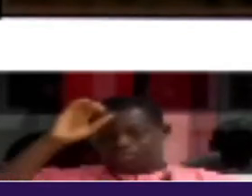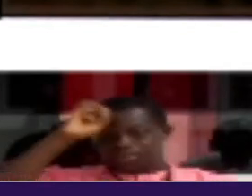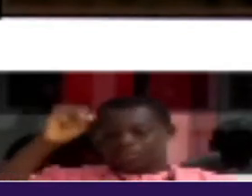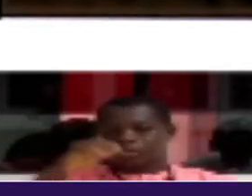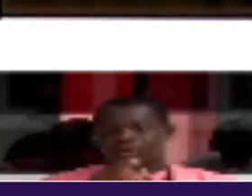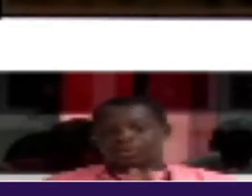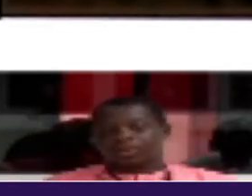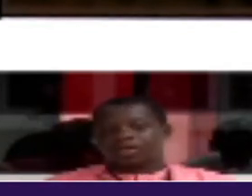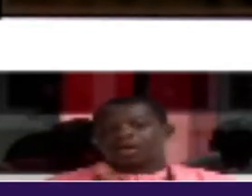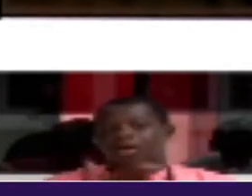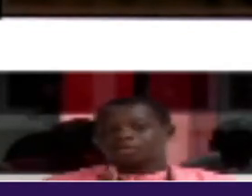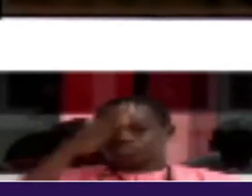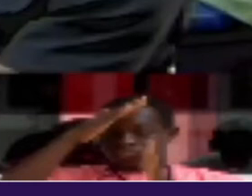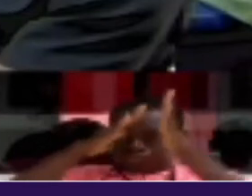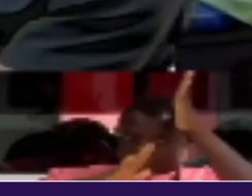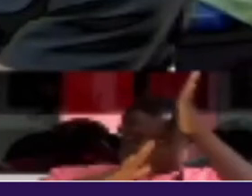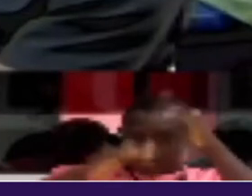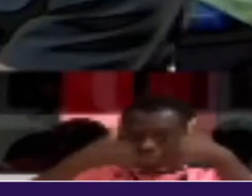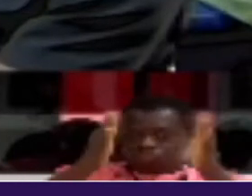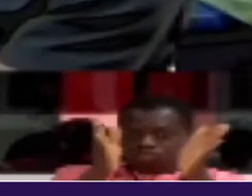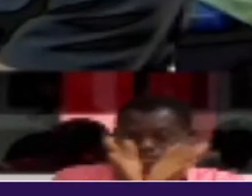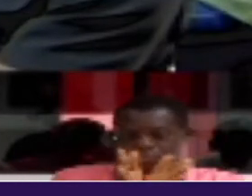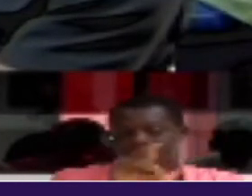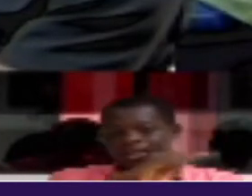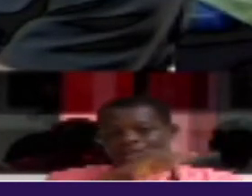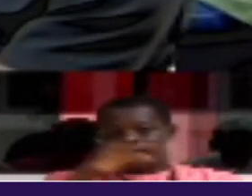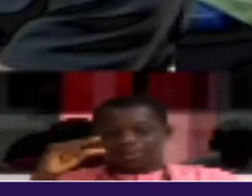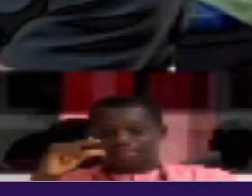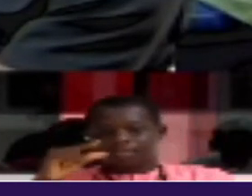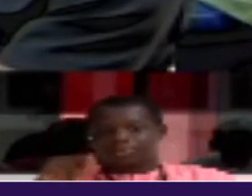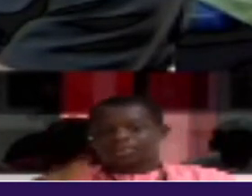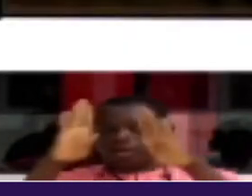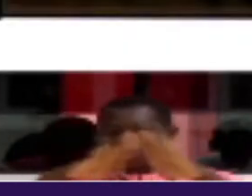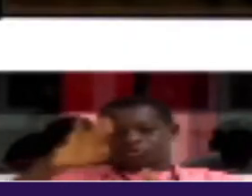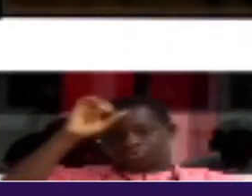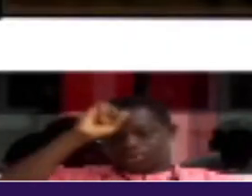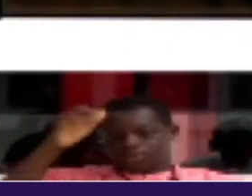up. It's called the State Guard, our battalion.